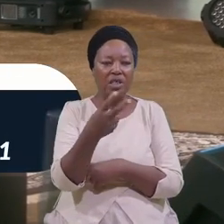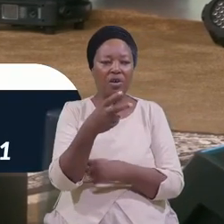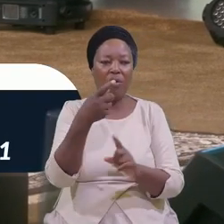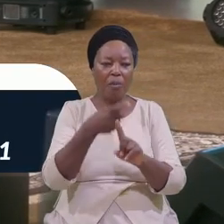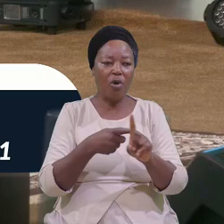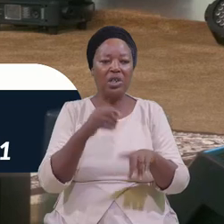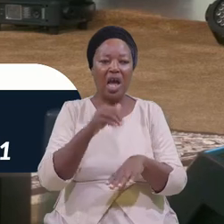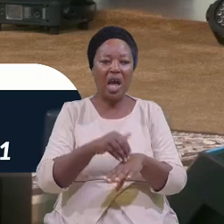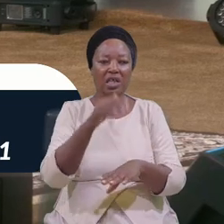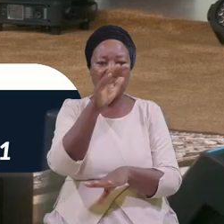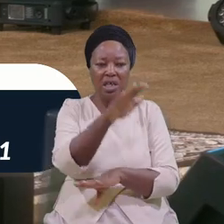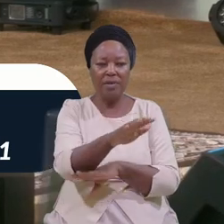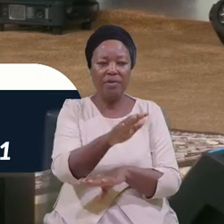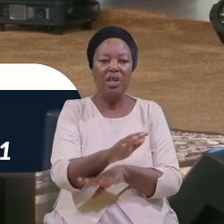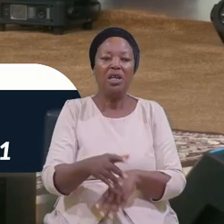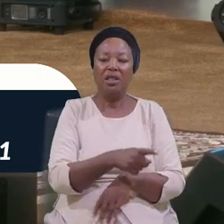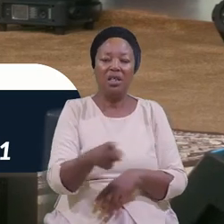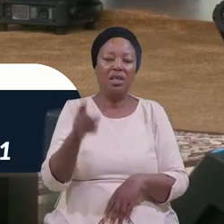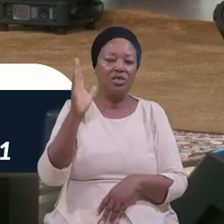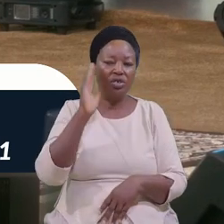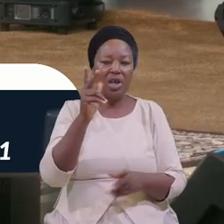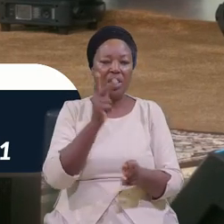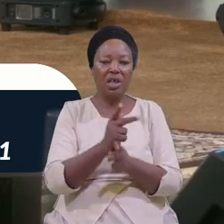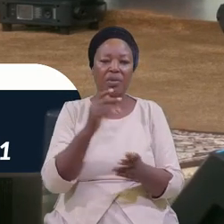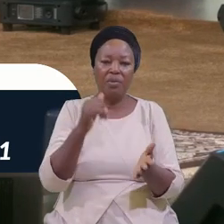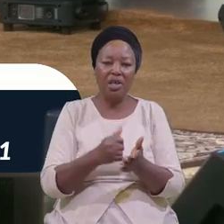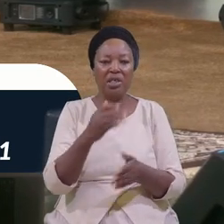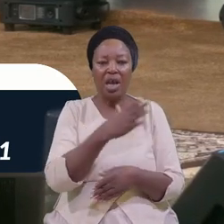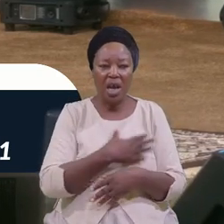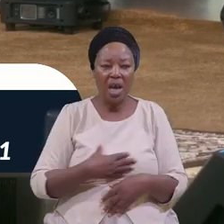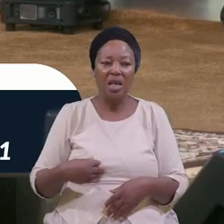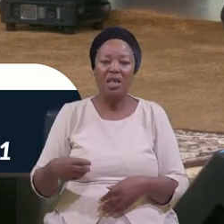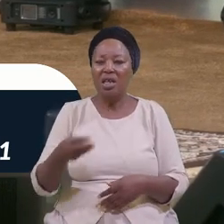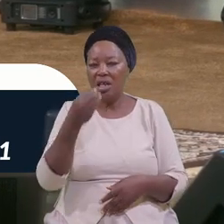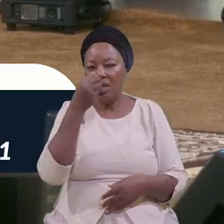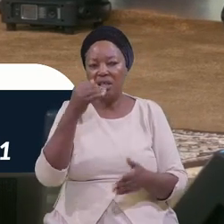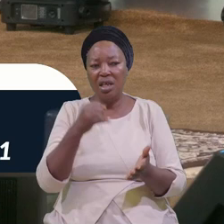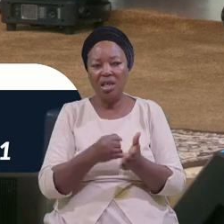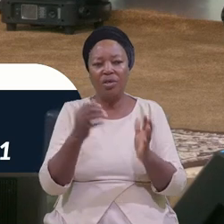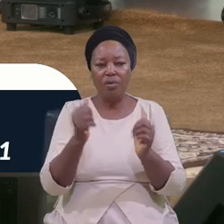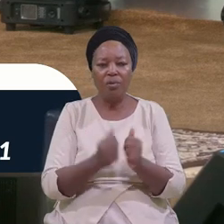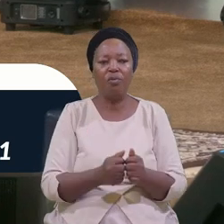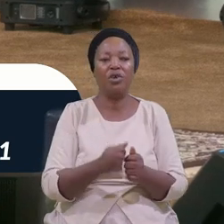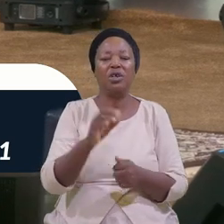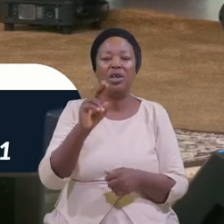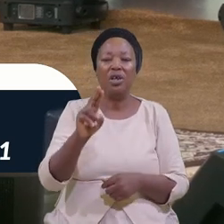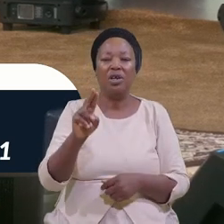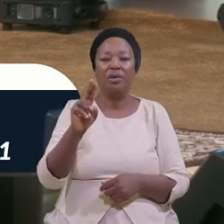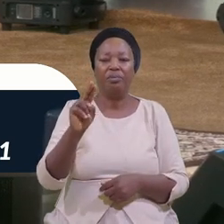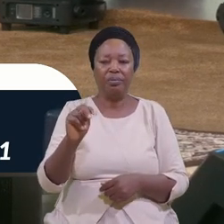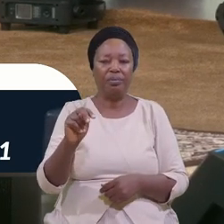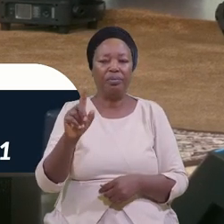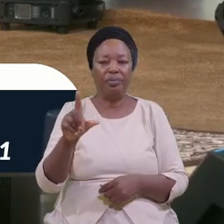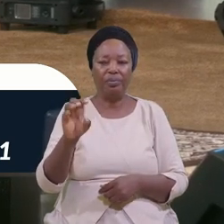at evening, they shall keep it, and eat with unleavened